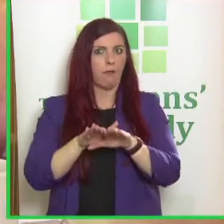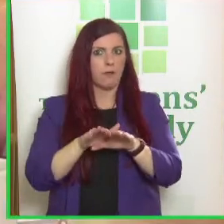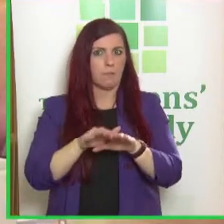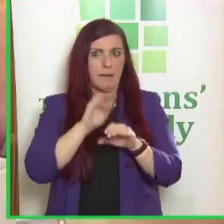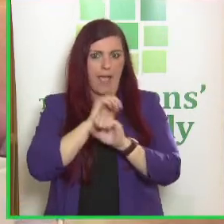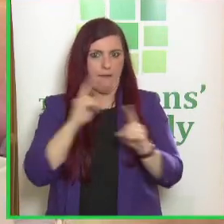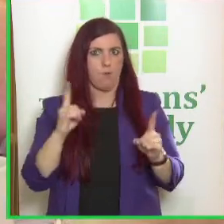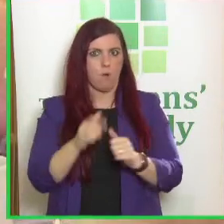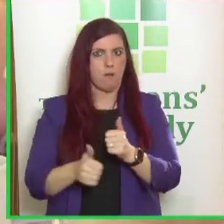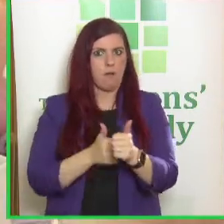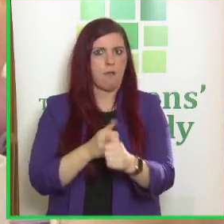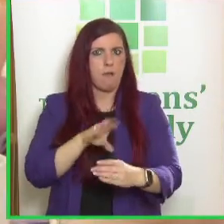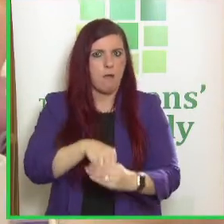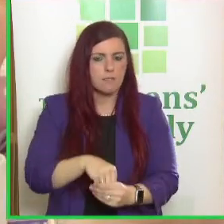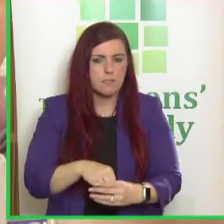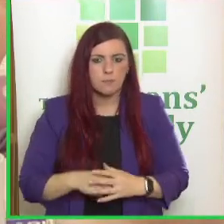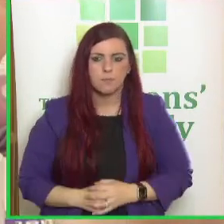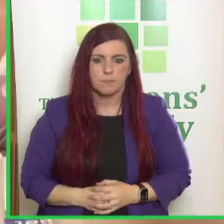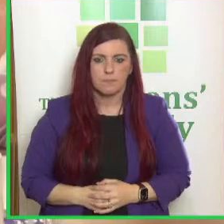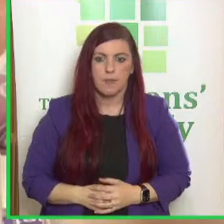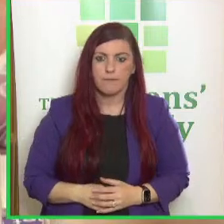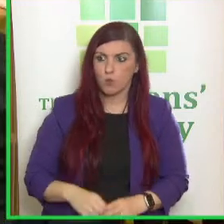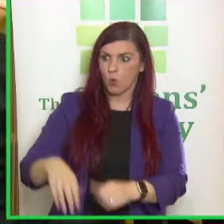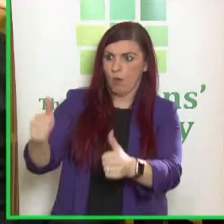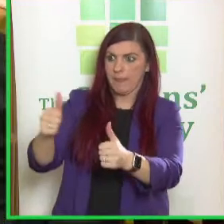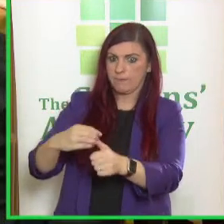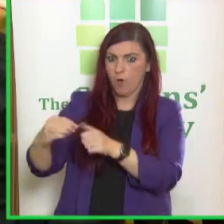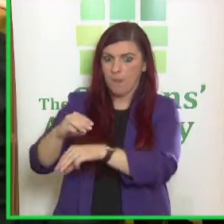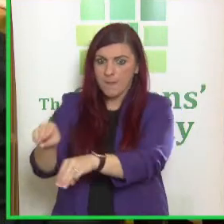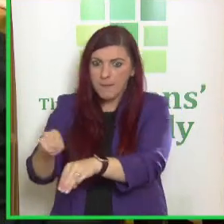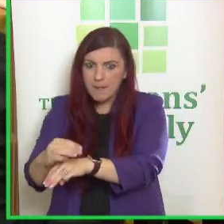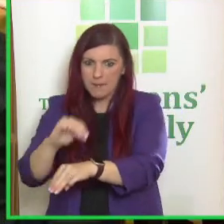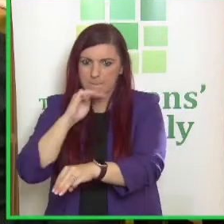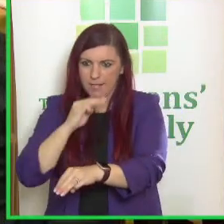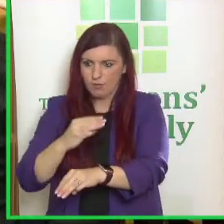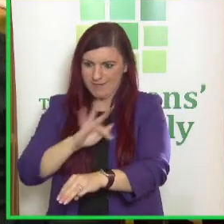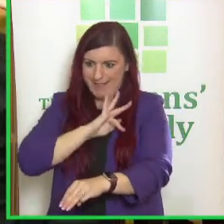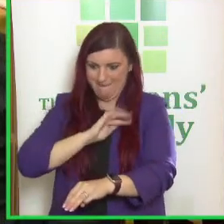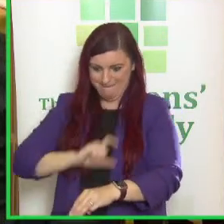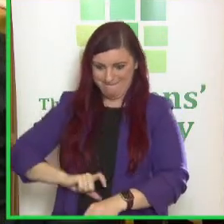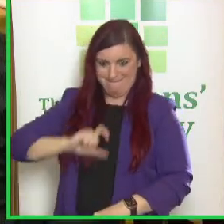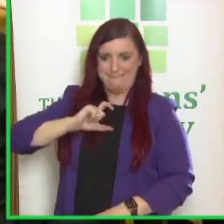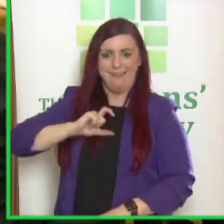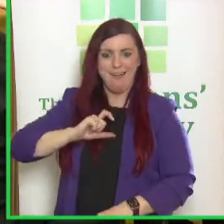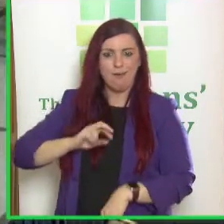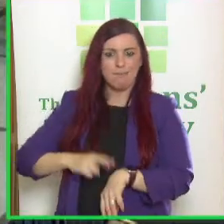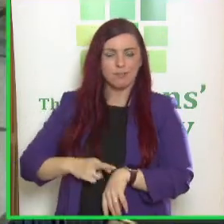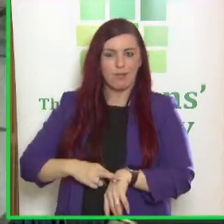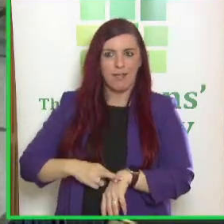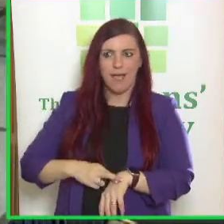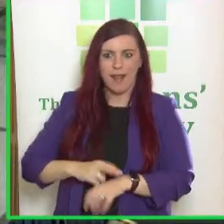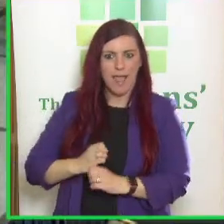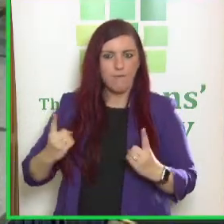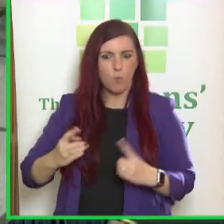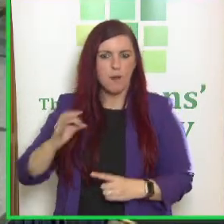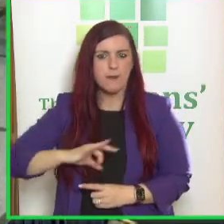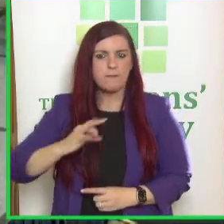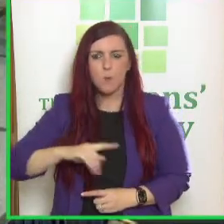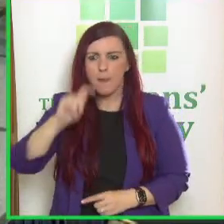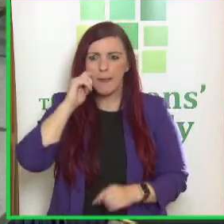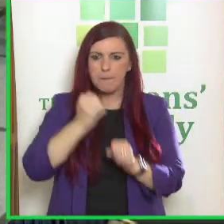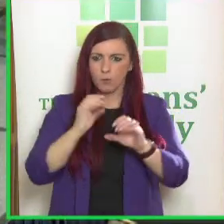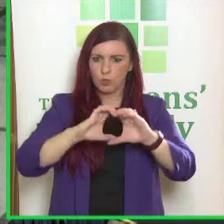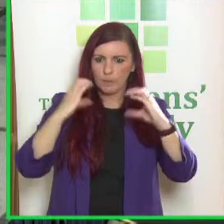behind. If you do good things for other people, your own self-esteem improves. They benefit. And if you think about that as a community